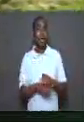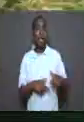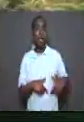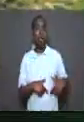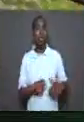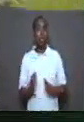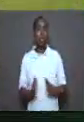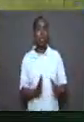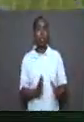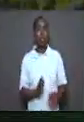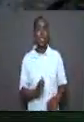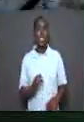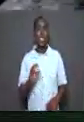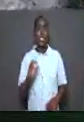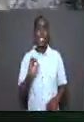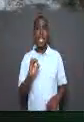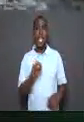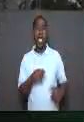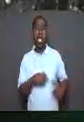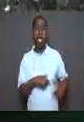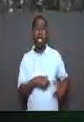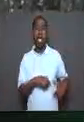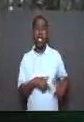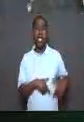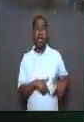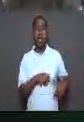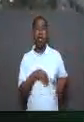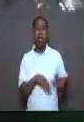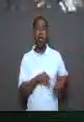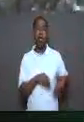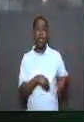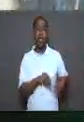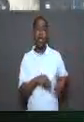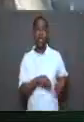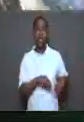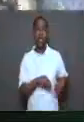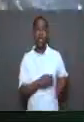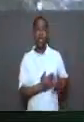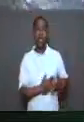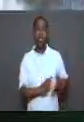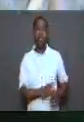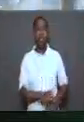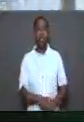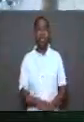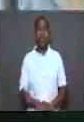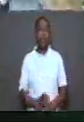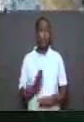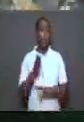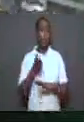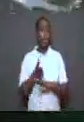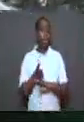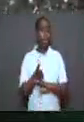Tar prevents cilia from moving particles away from the lungs,